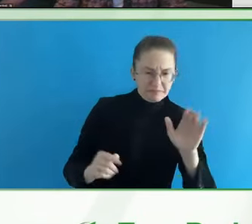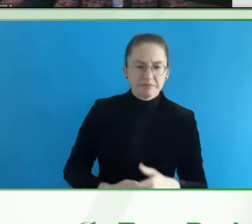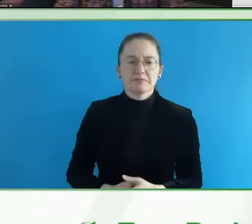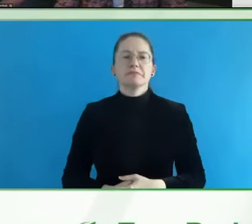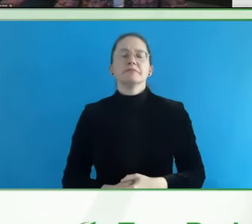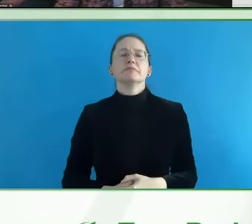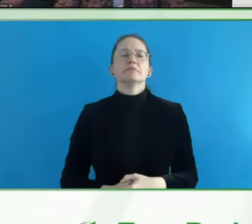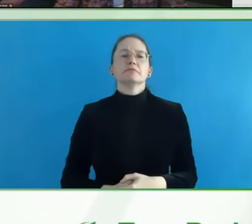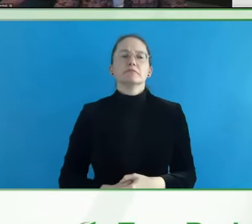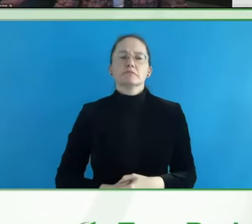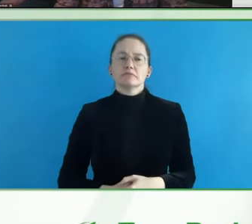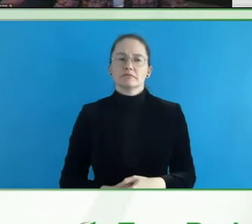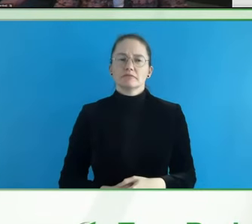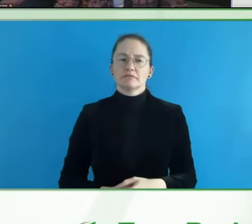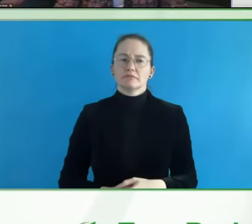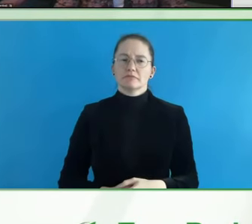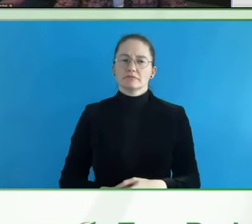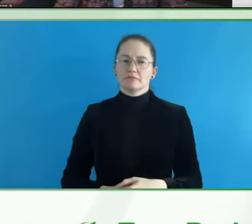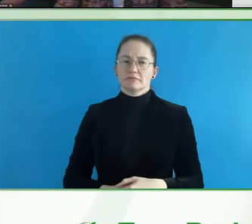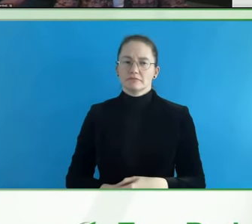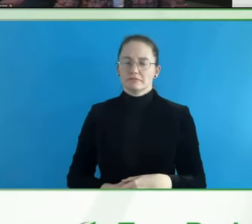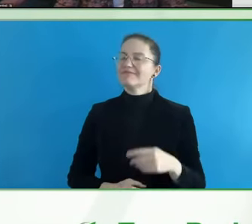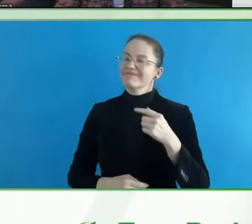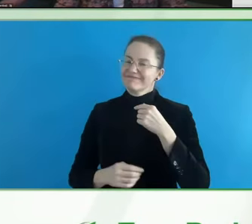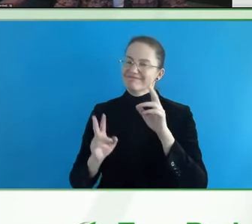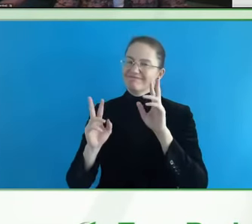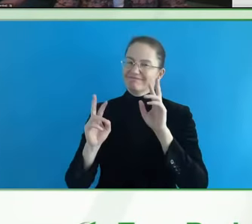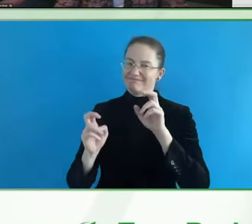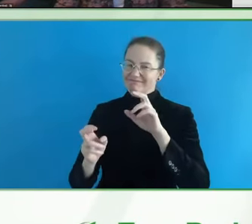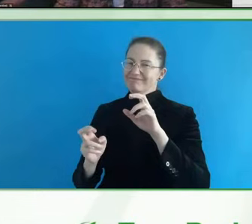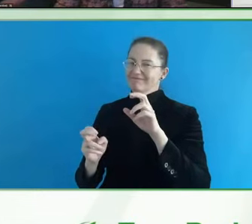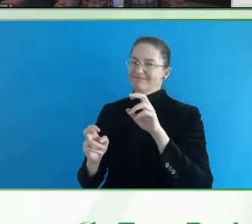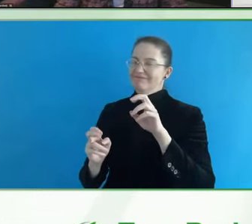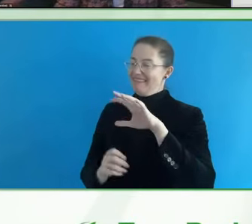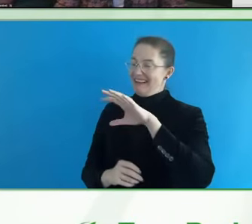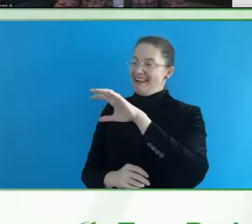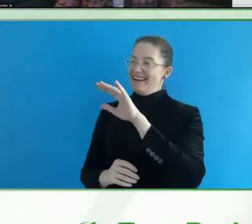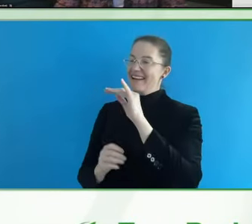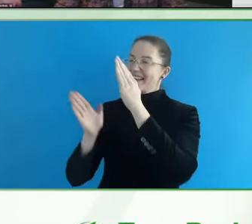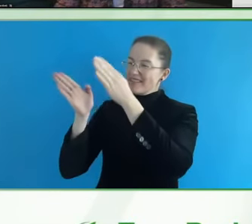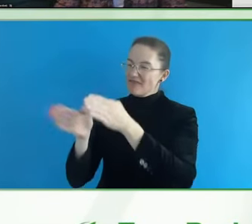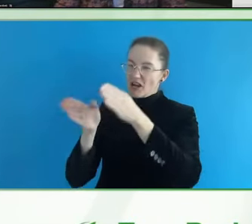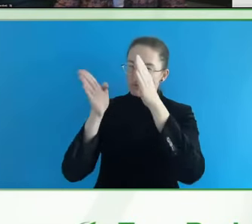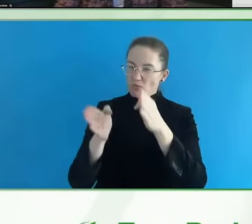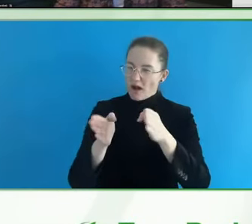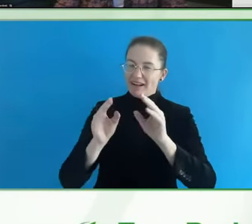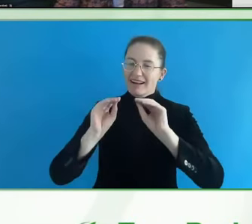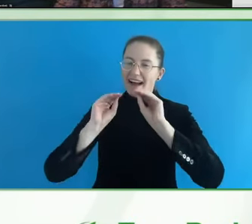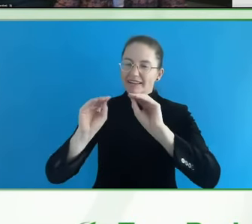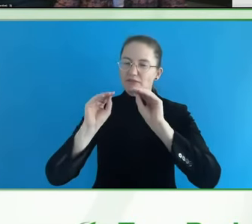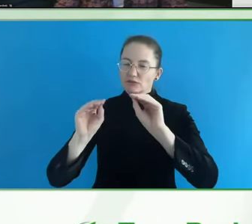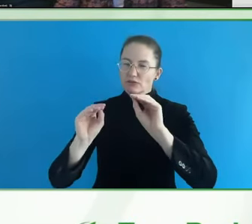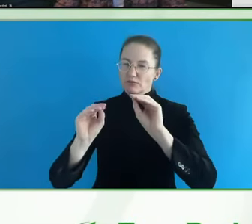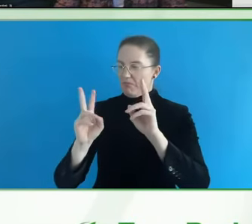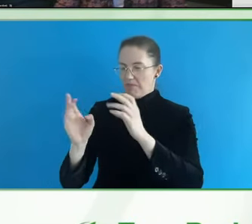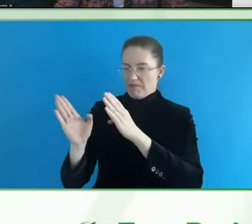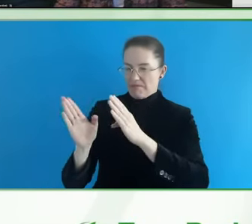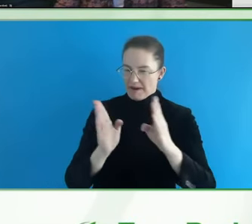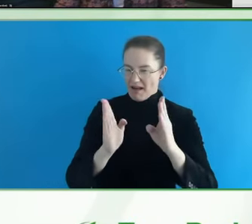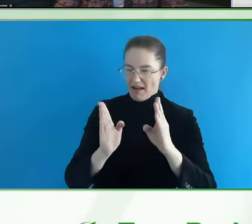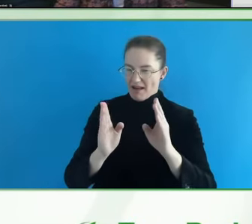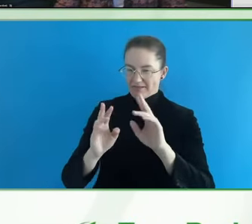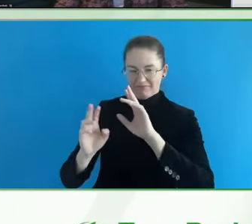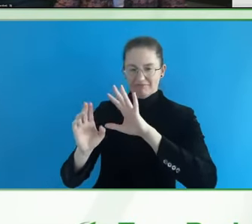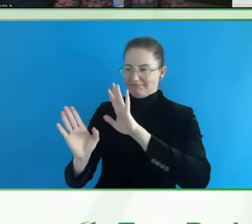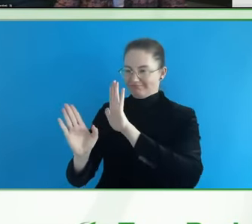program, as well as templates. And this is achieved without penalties. And so